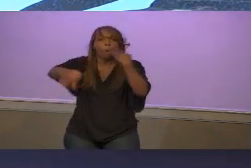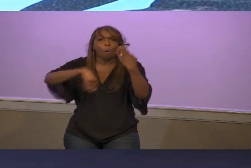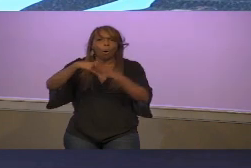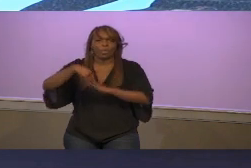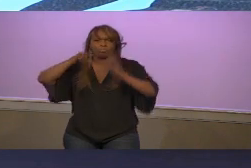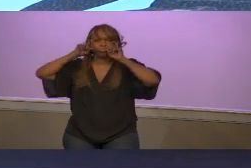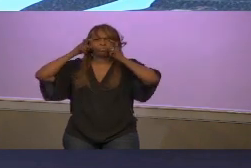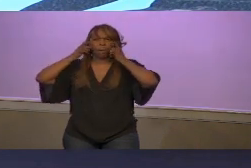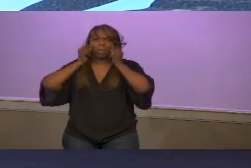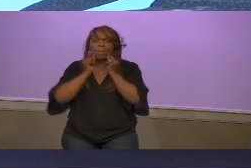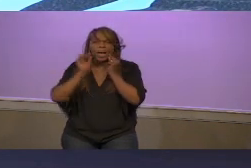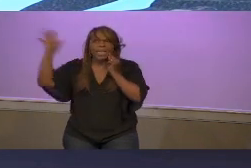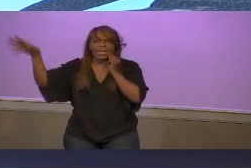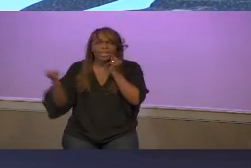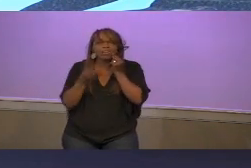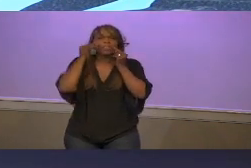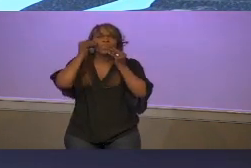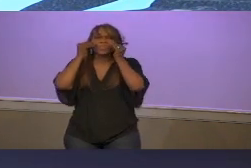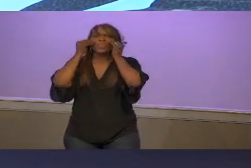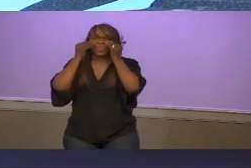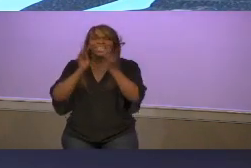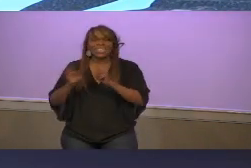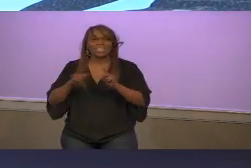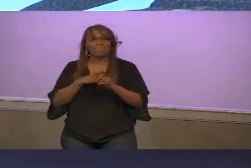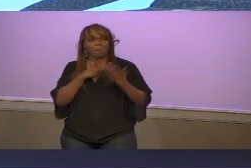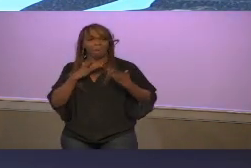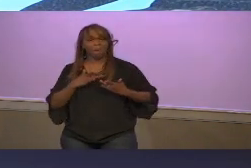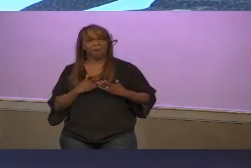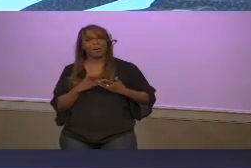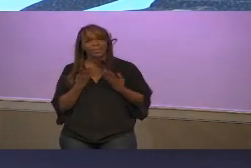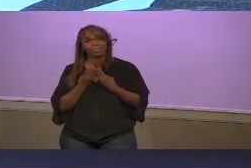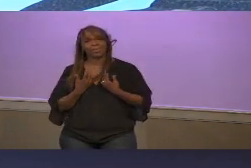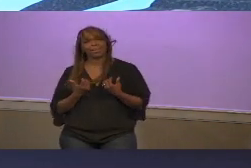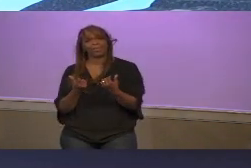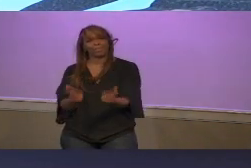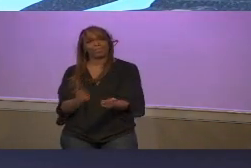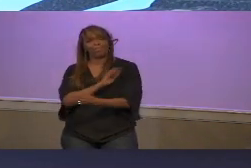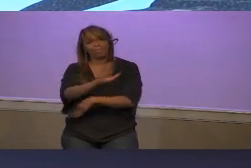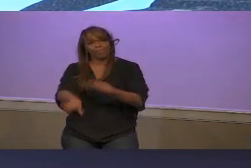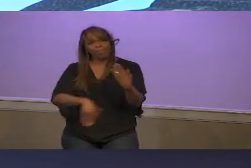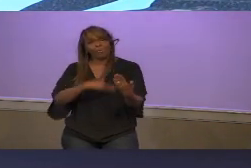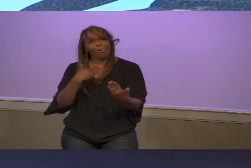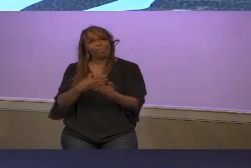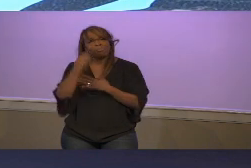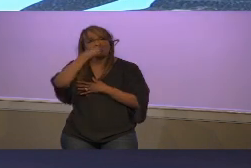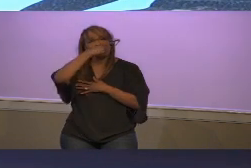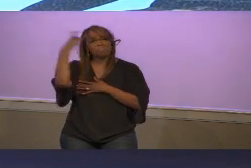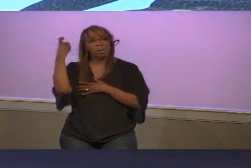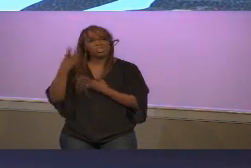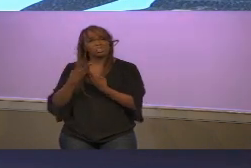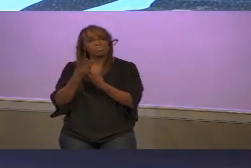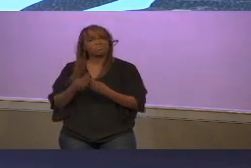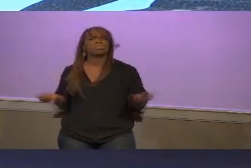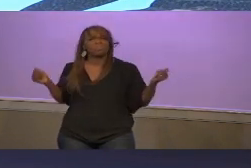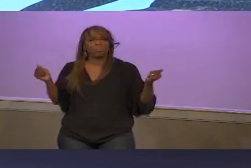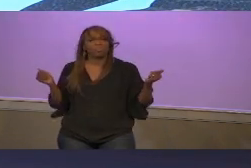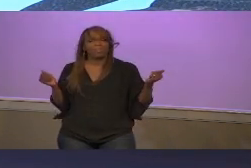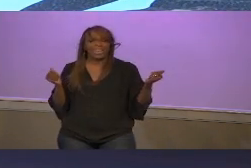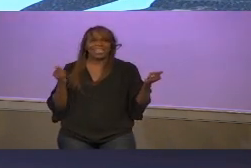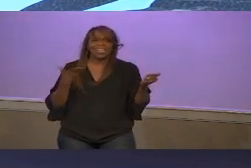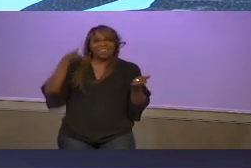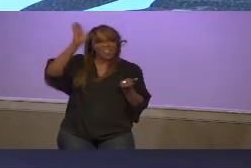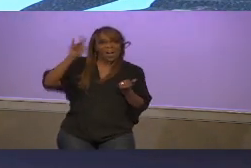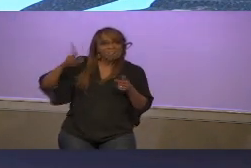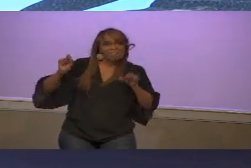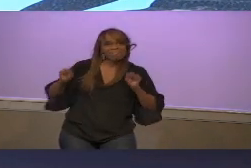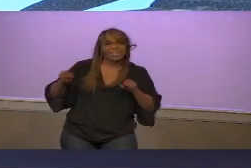cry. He's there to mend up my broken heart. He's there to bind up all of the wounds. I need someone that has the